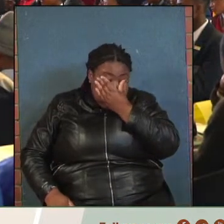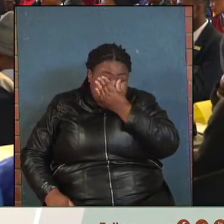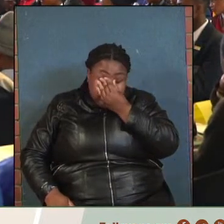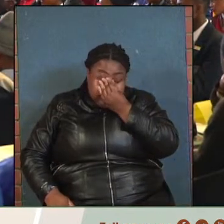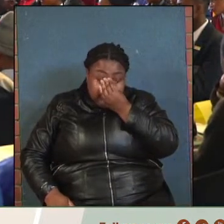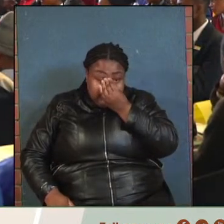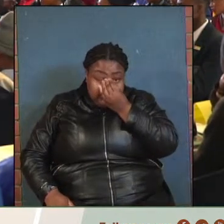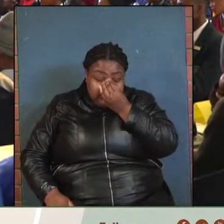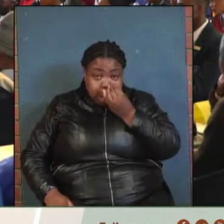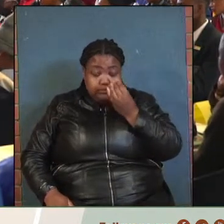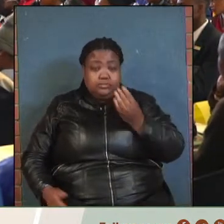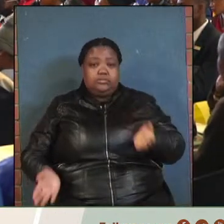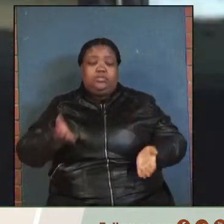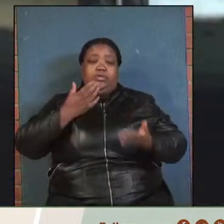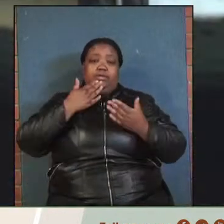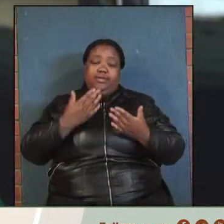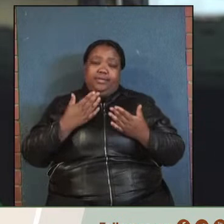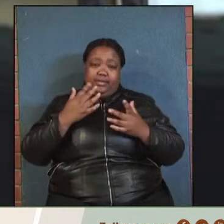Thank you, Honorable Speaker.